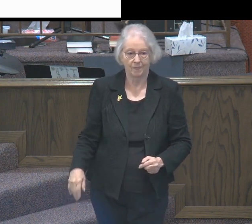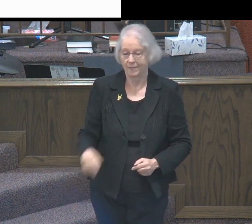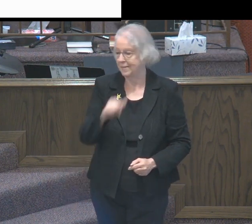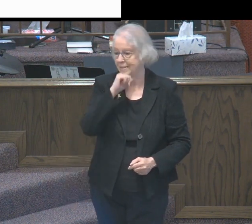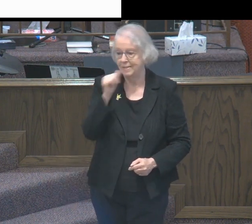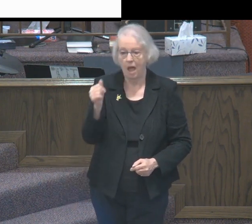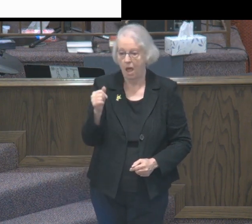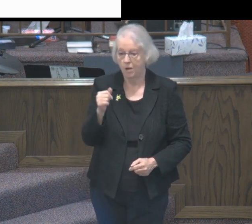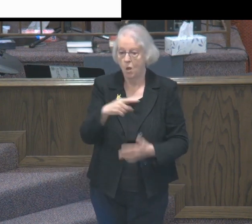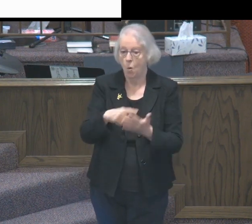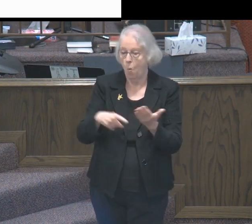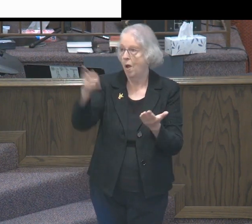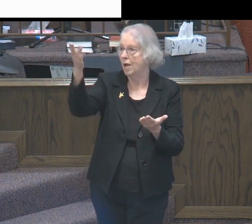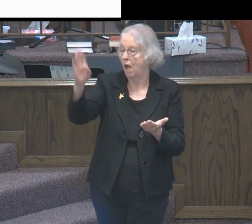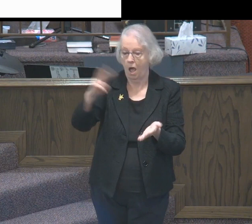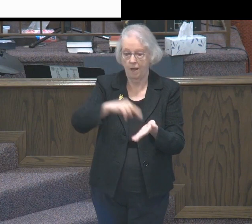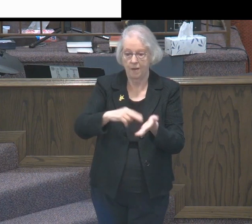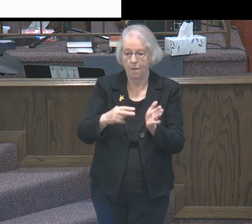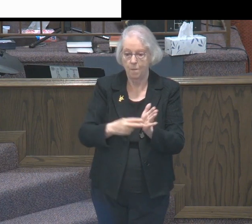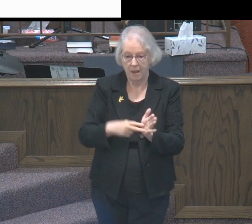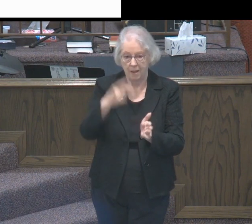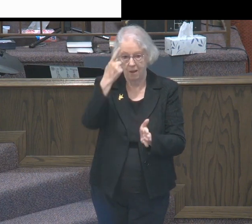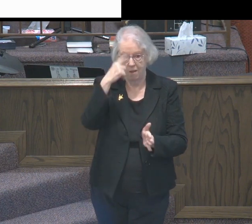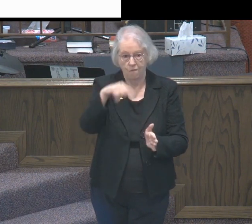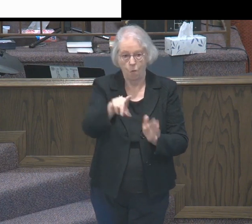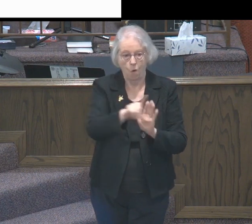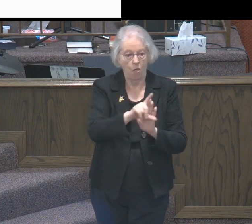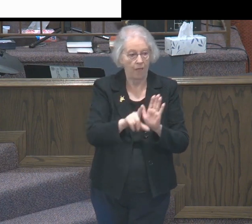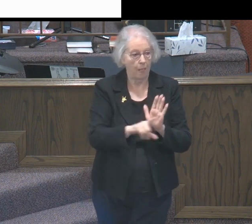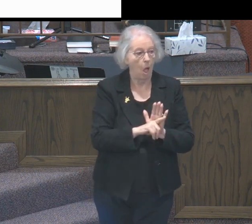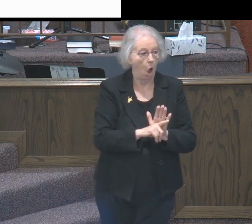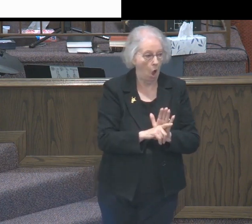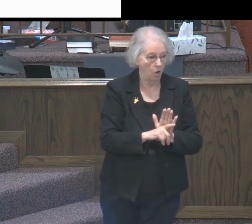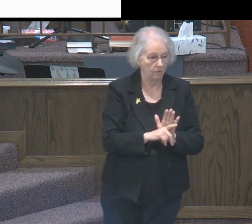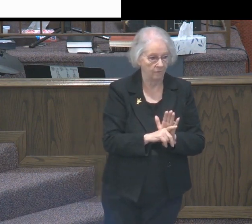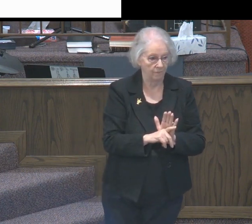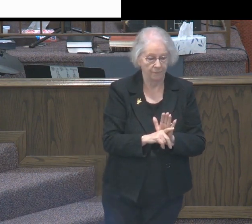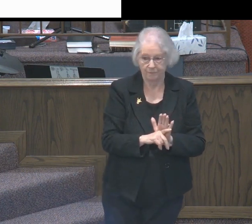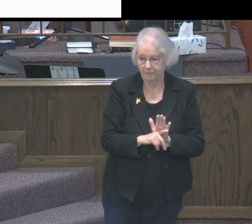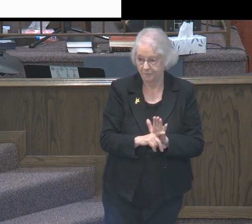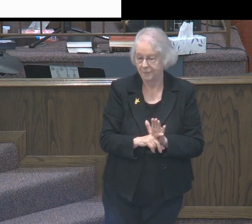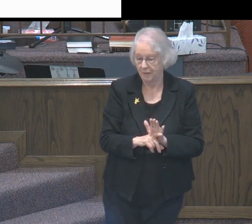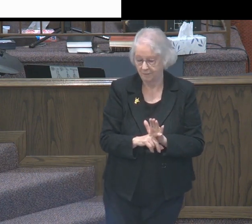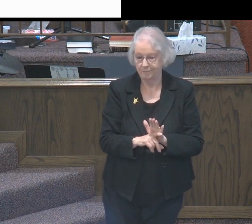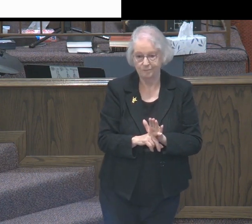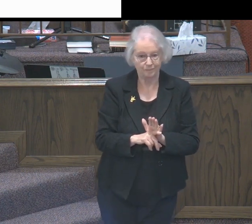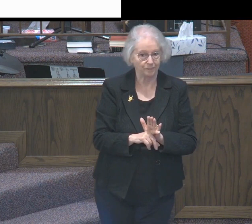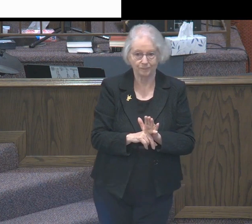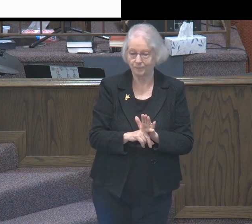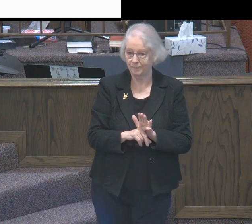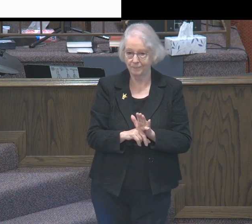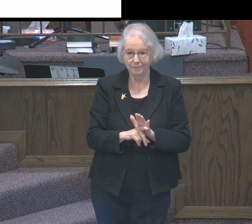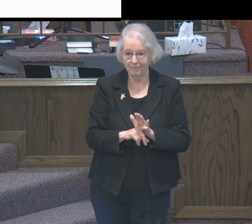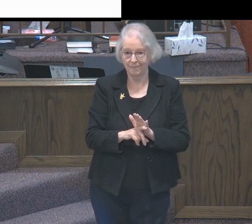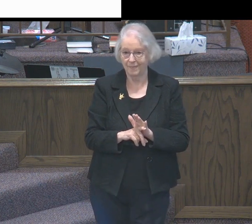law. But that's what we do to people when we put burdens on them as it relates to things that